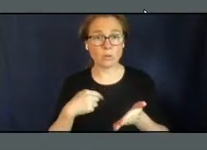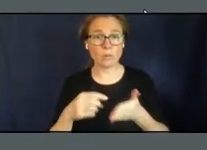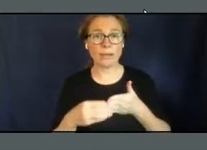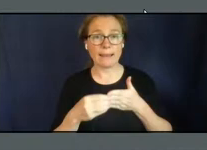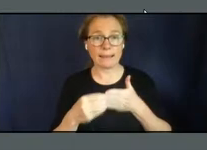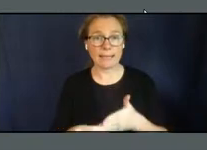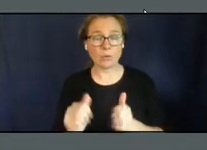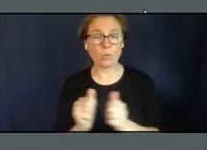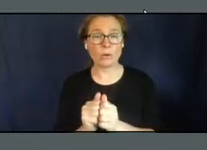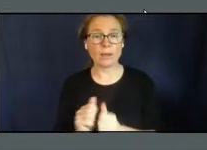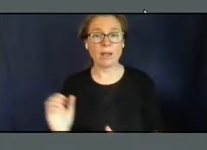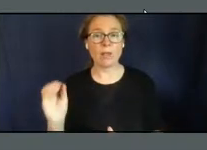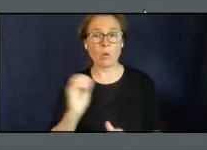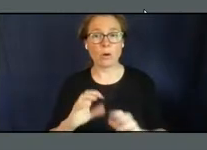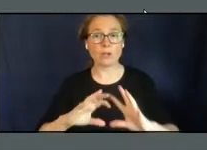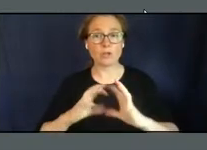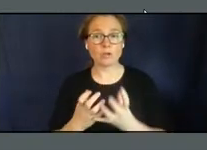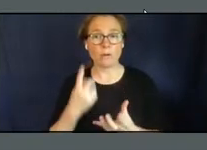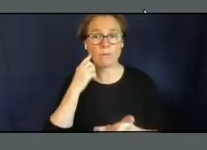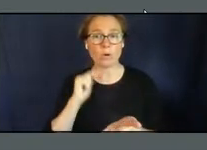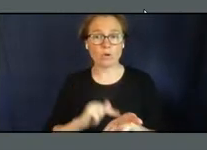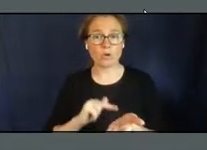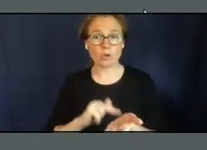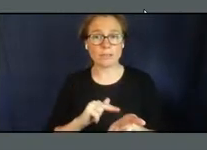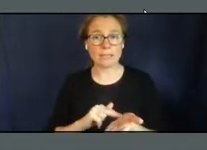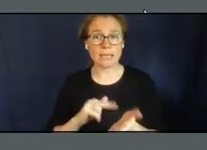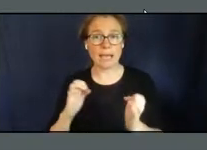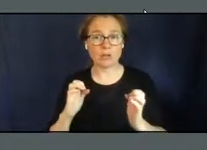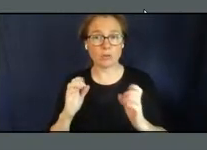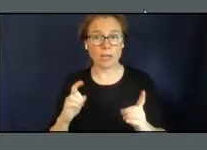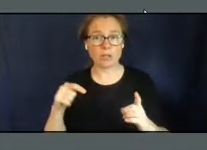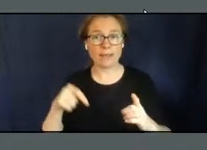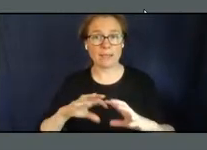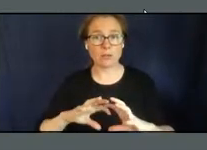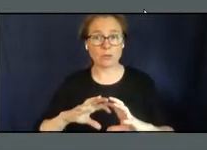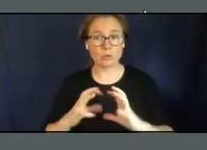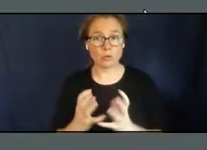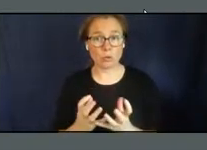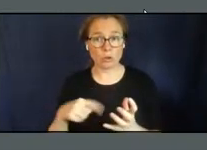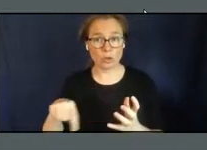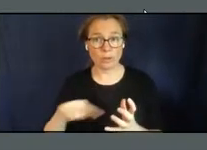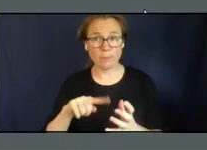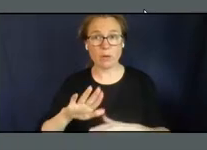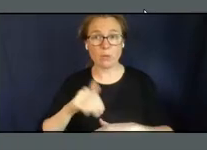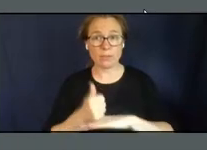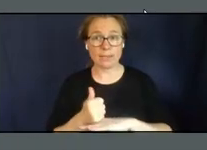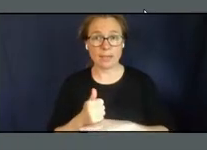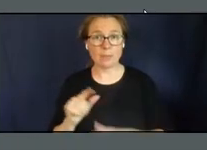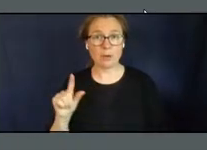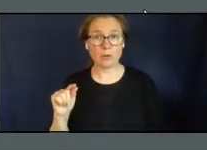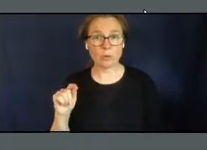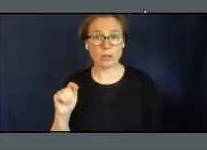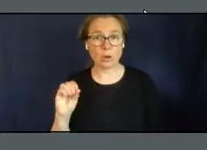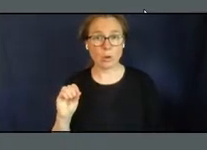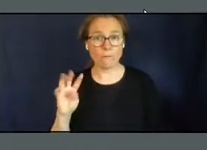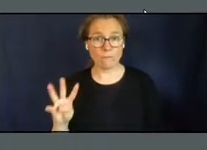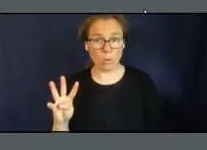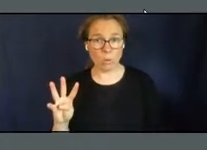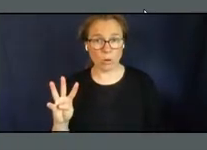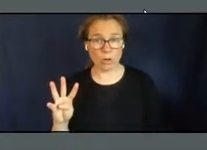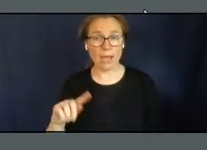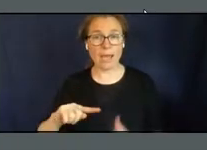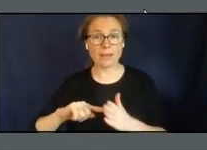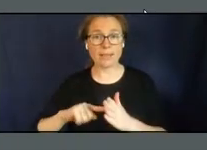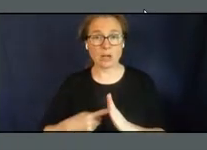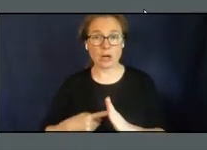for Nursing Education. This is a consortium that was initiated in 2004 and launched in 2006. And